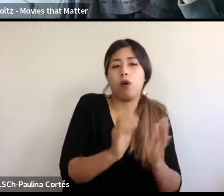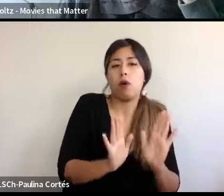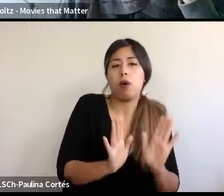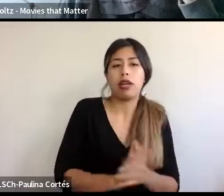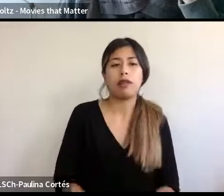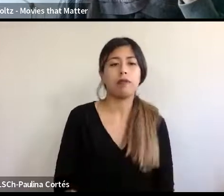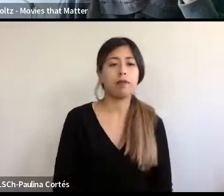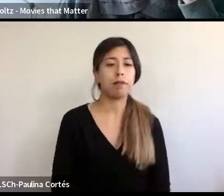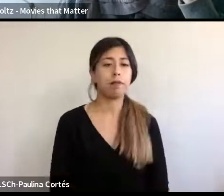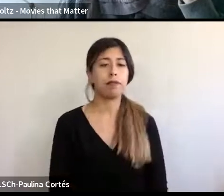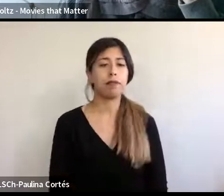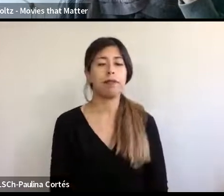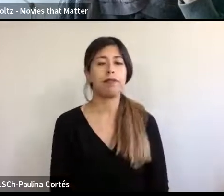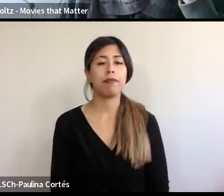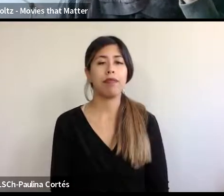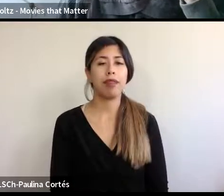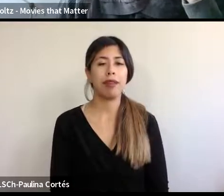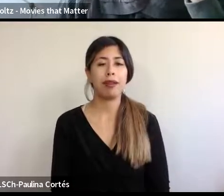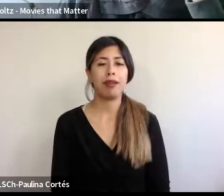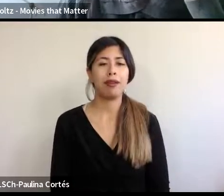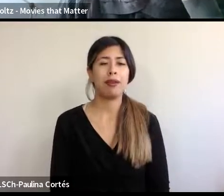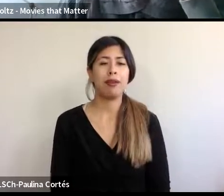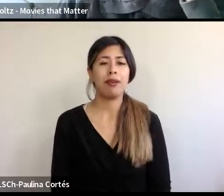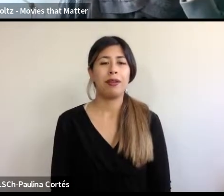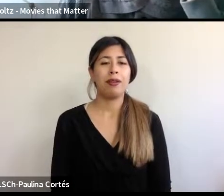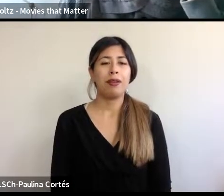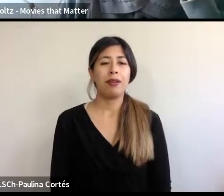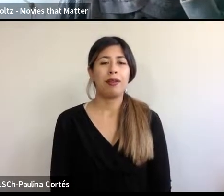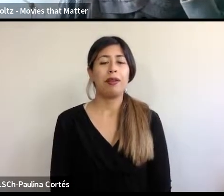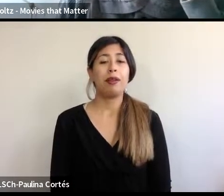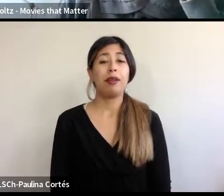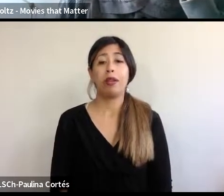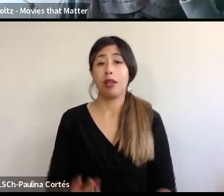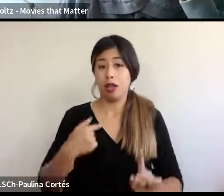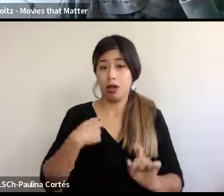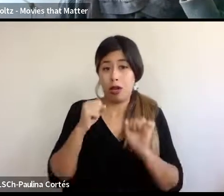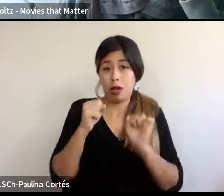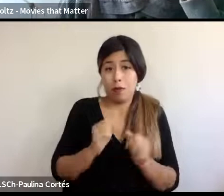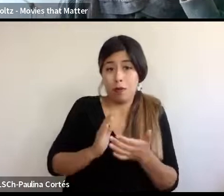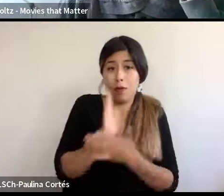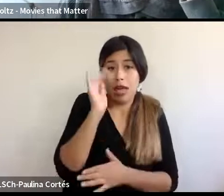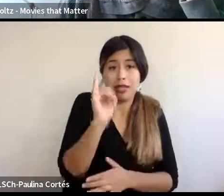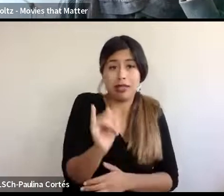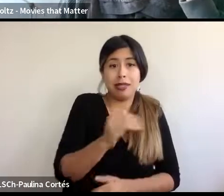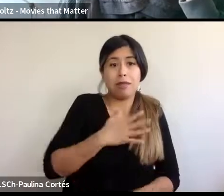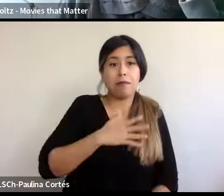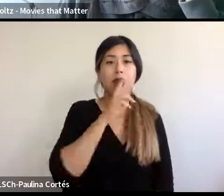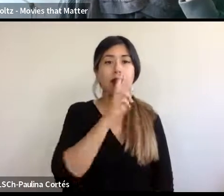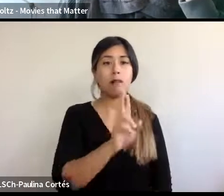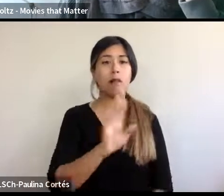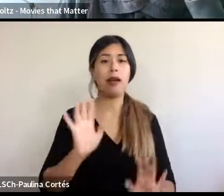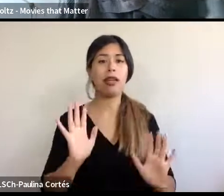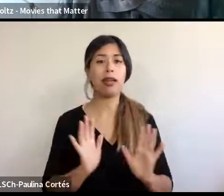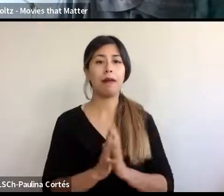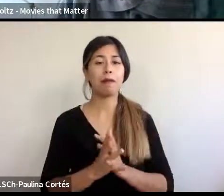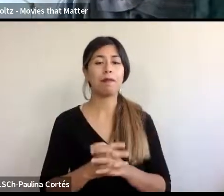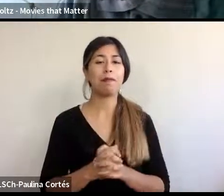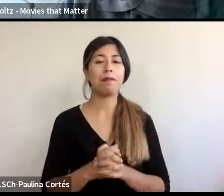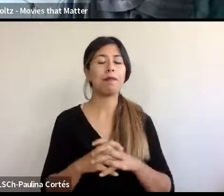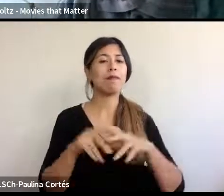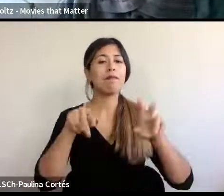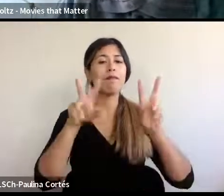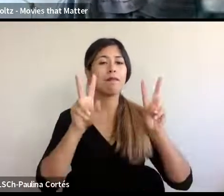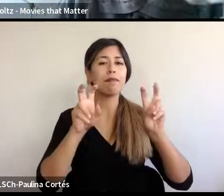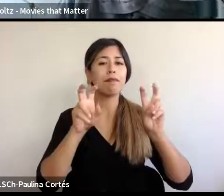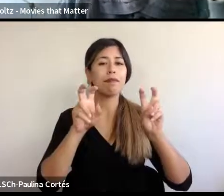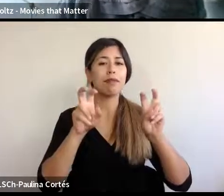So I maybe can start with my answer because regarding One World is a very specific